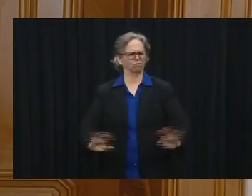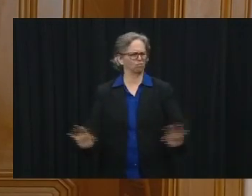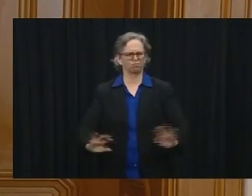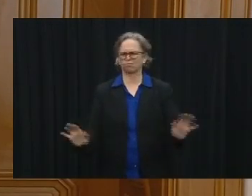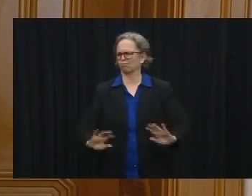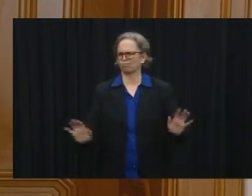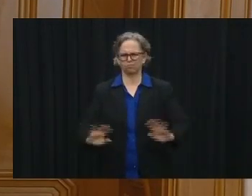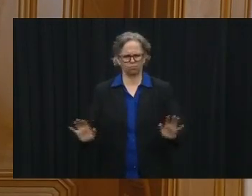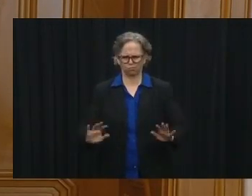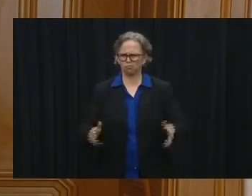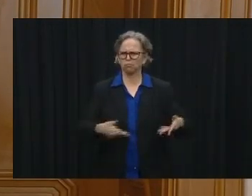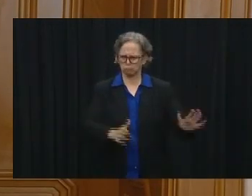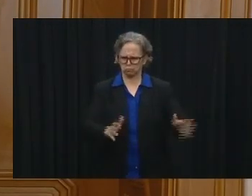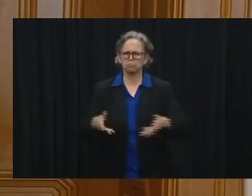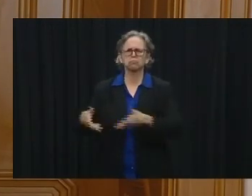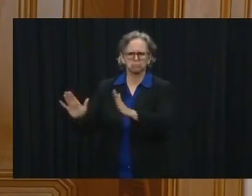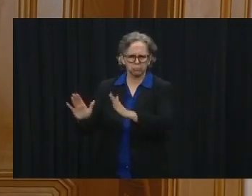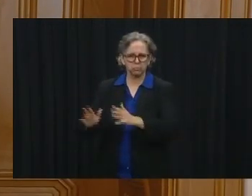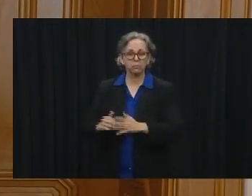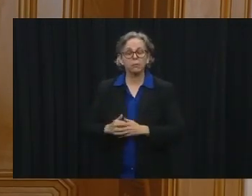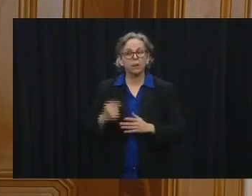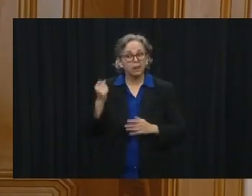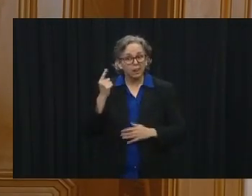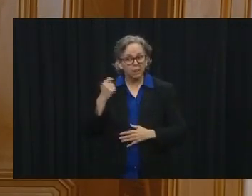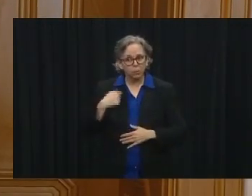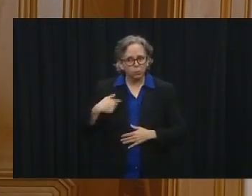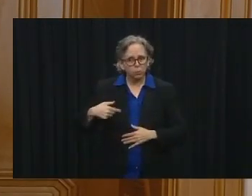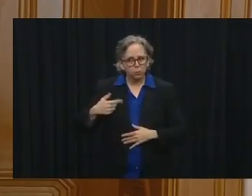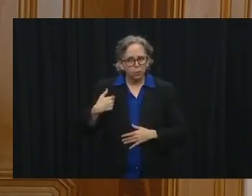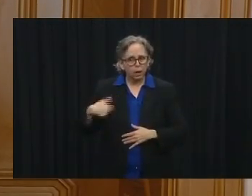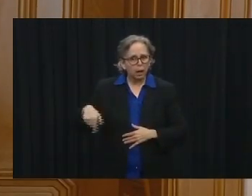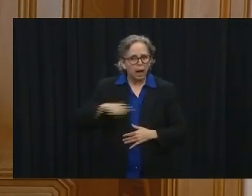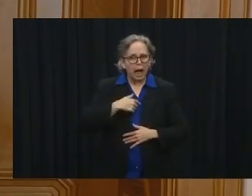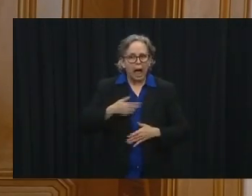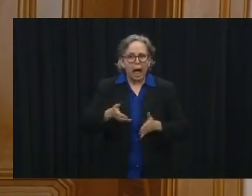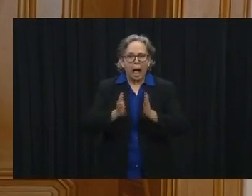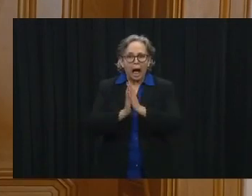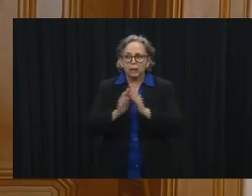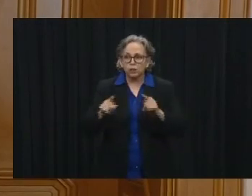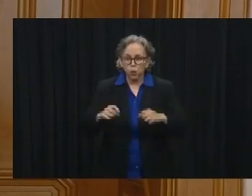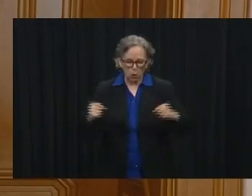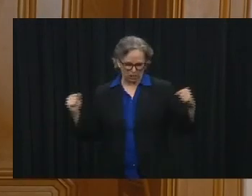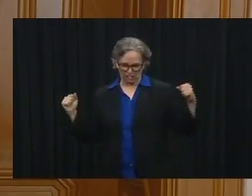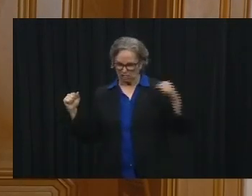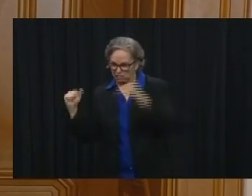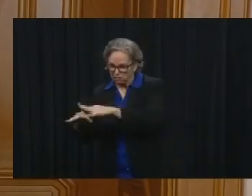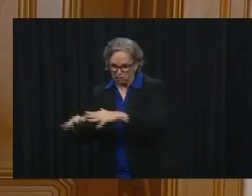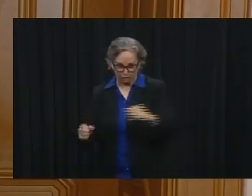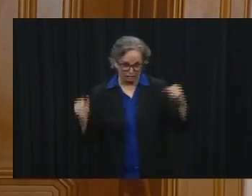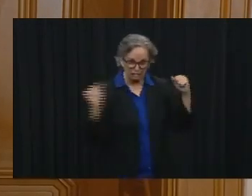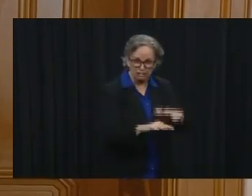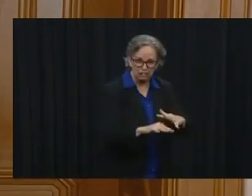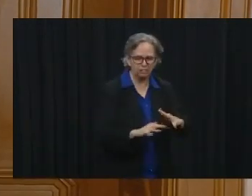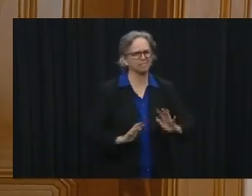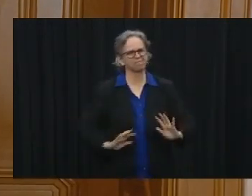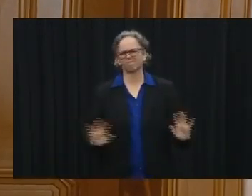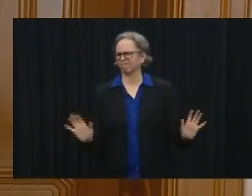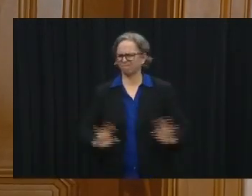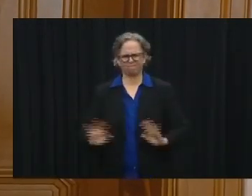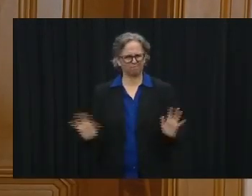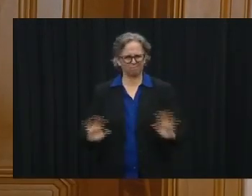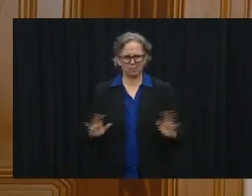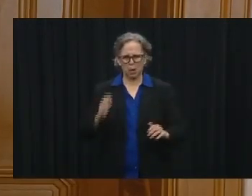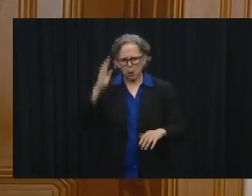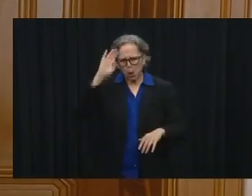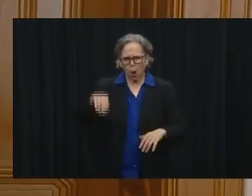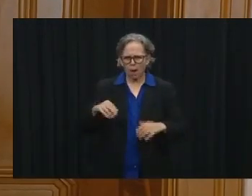What we ask is that we not have large gatherings. And I know what many families are doing,